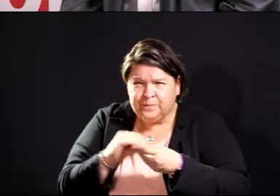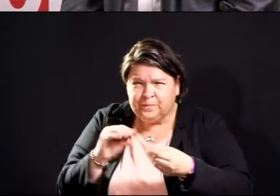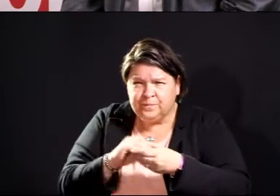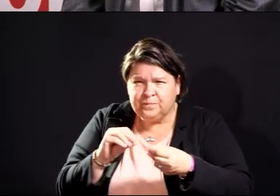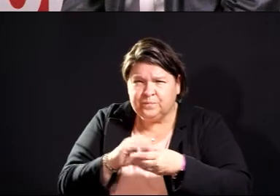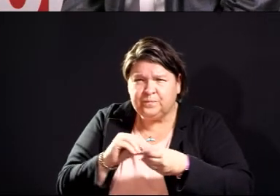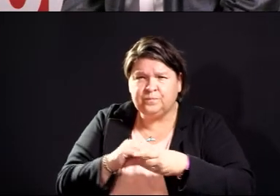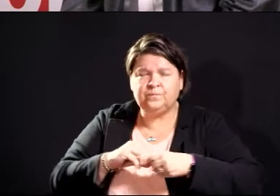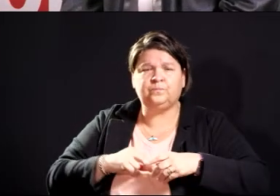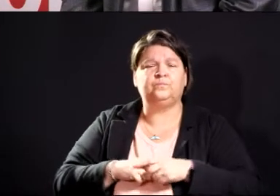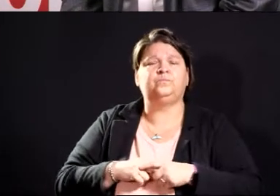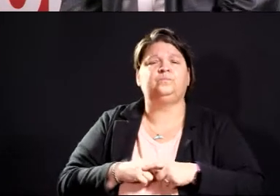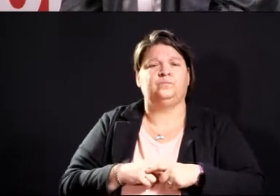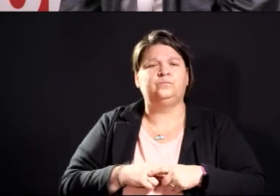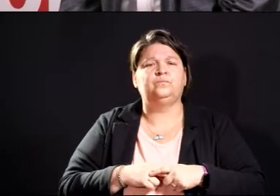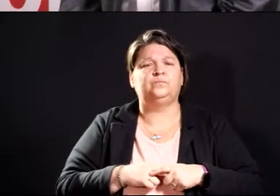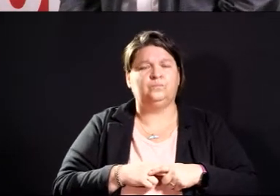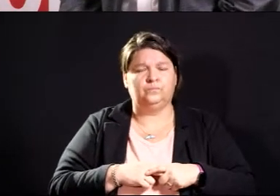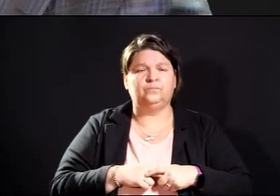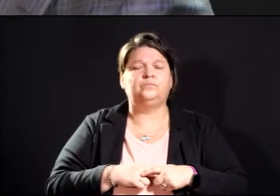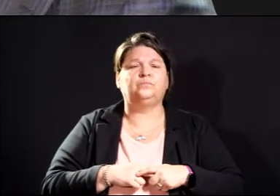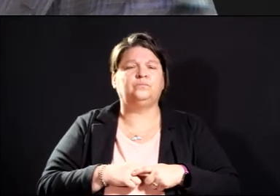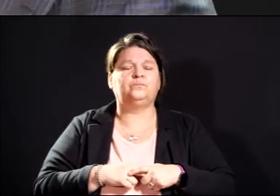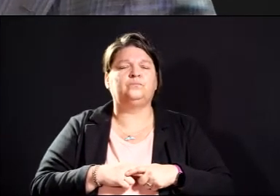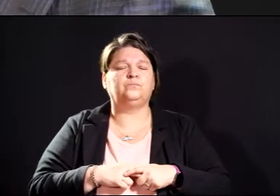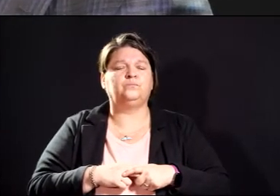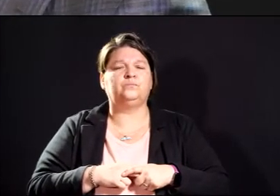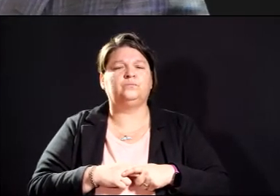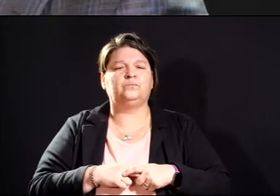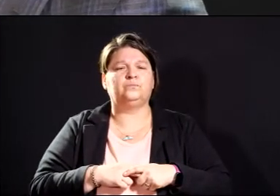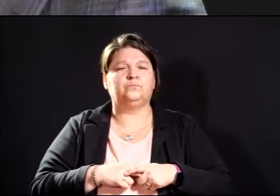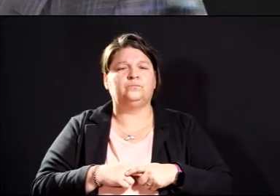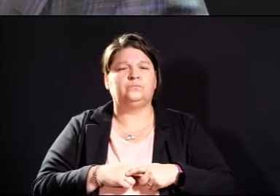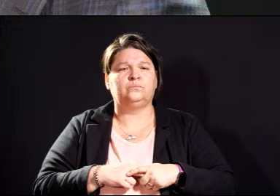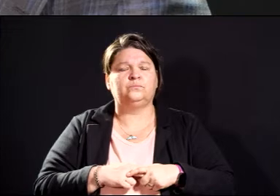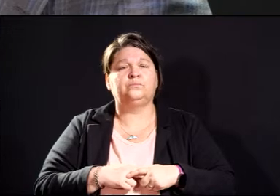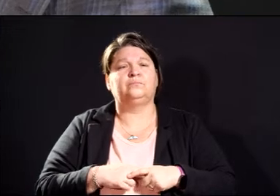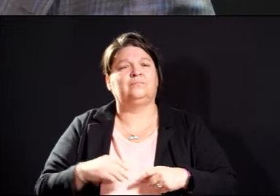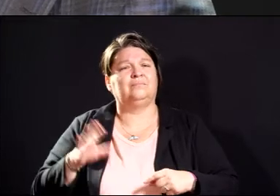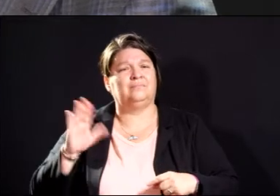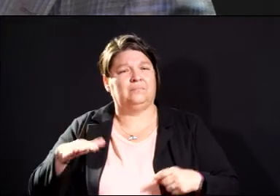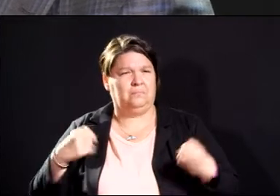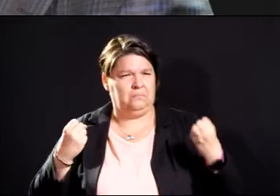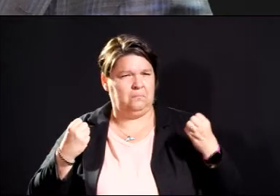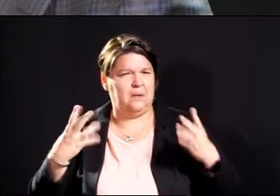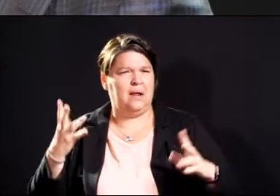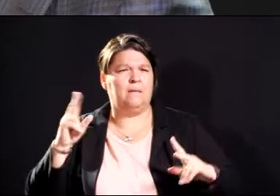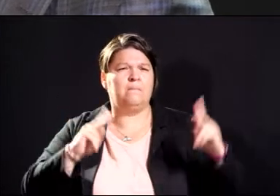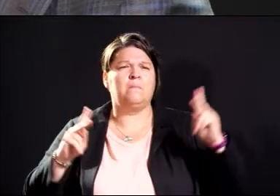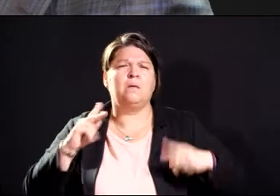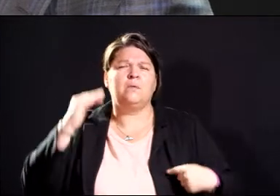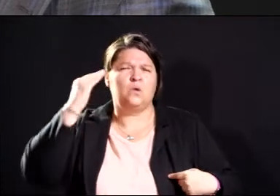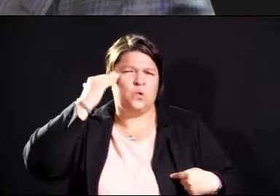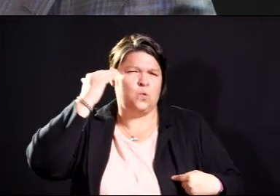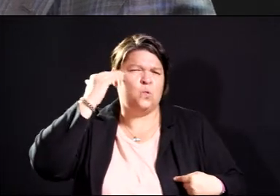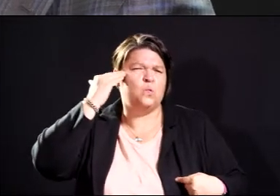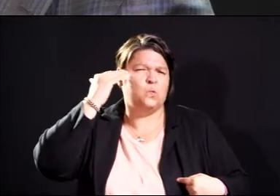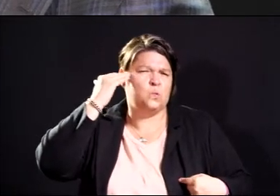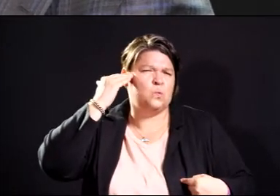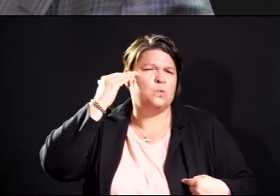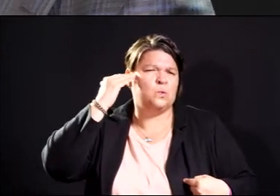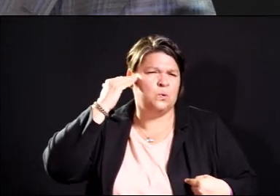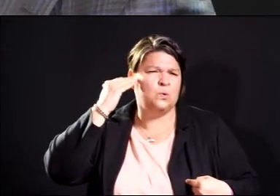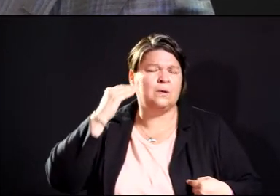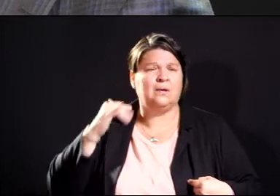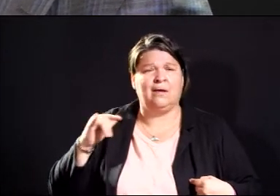you're thinking about the airport and where it's going? Well, as many of you know, aviation is one of the most